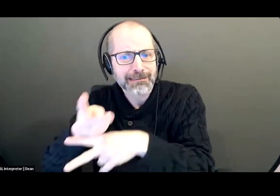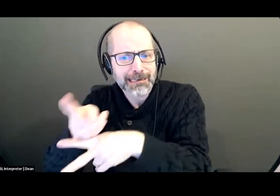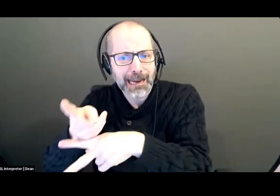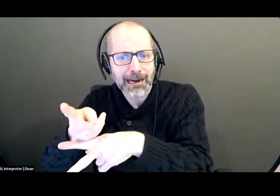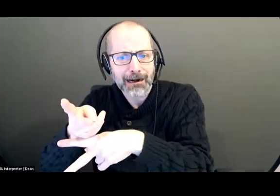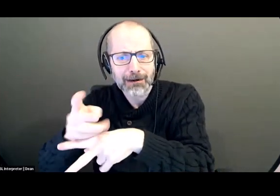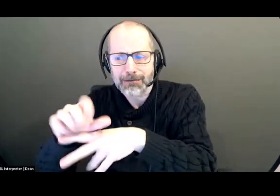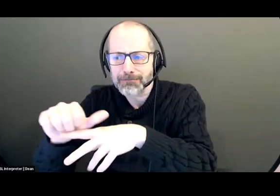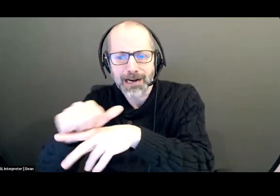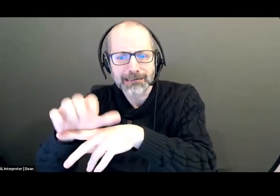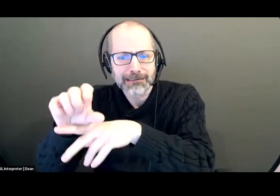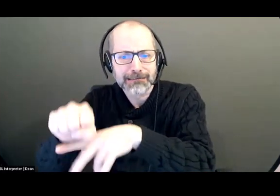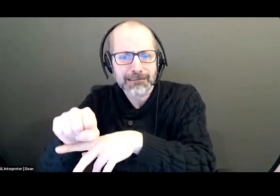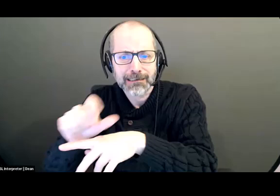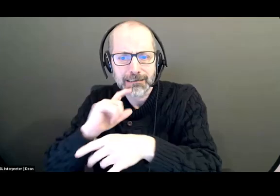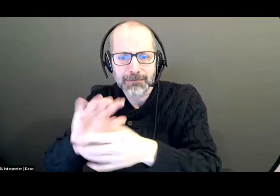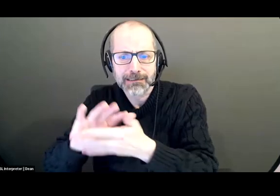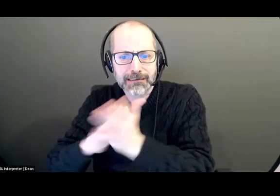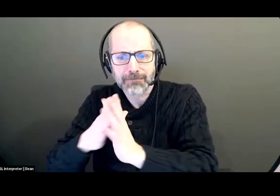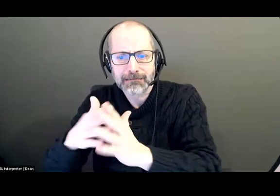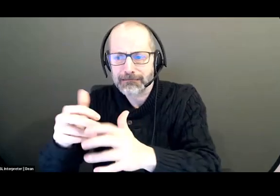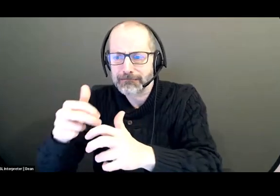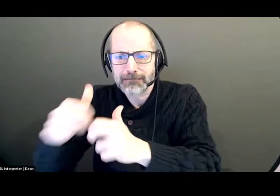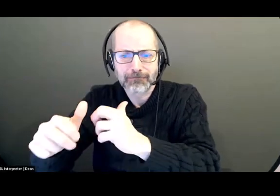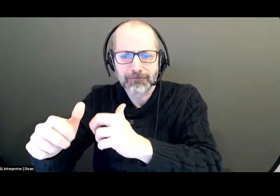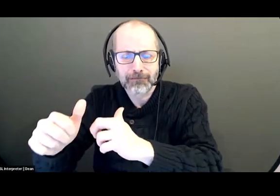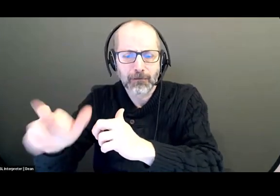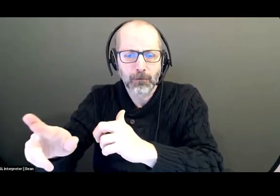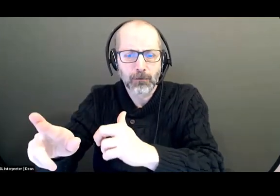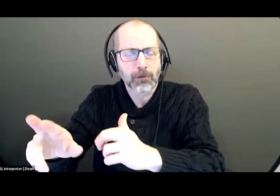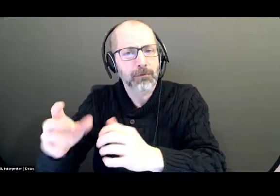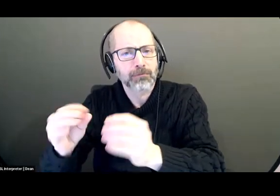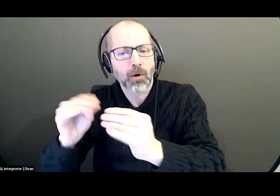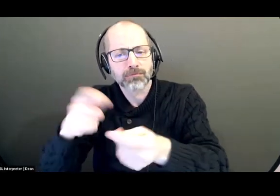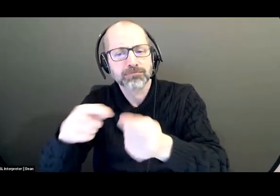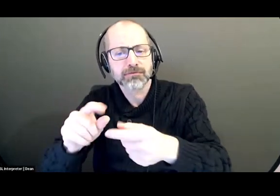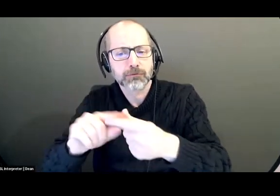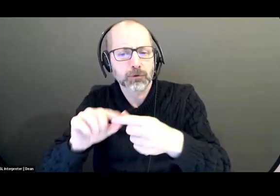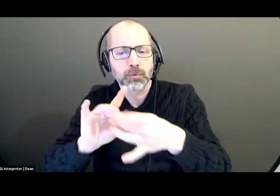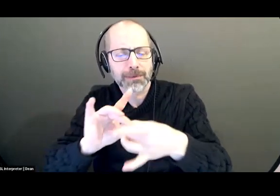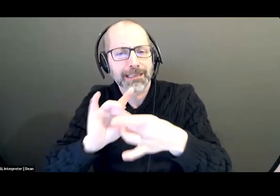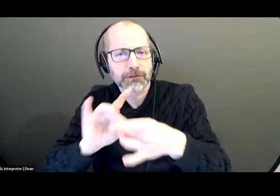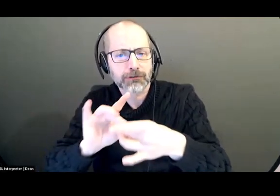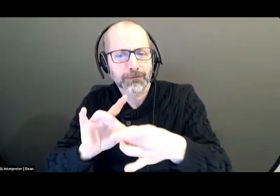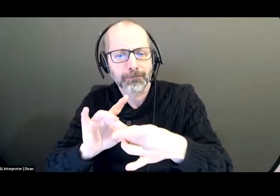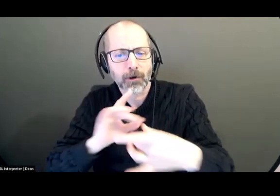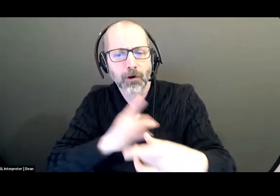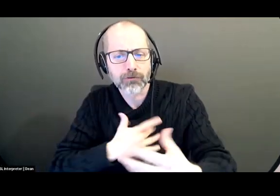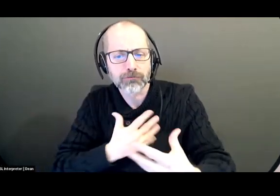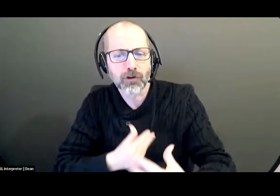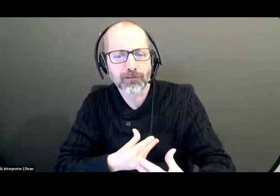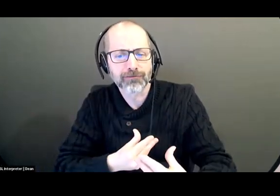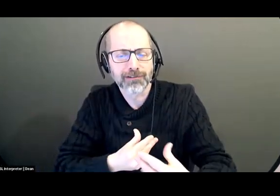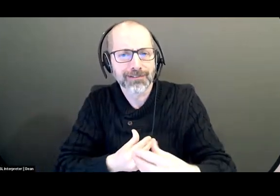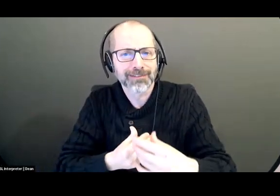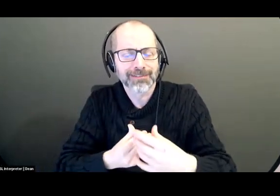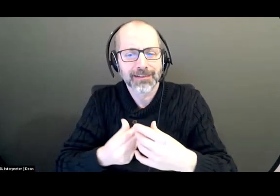to ourselves, who were trying to shift care practices from being task-based to being